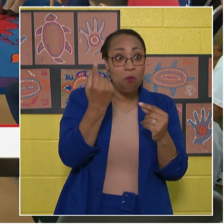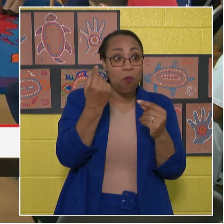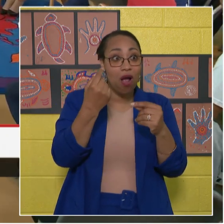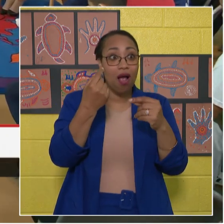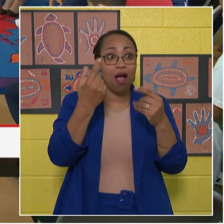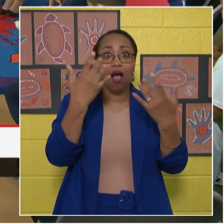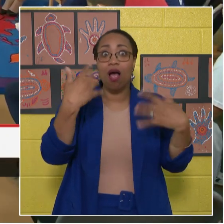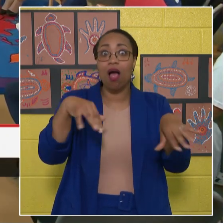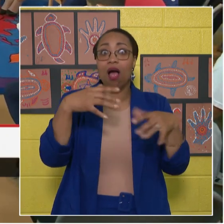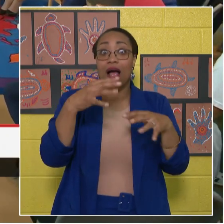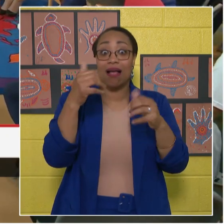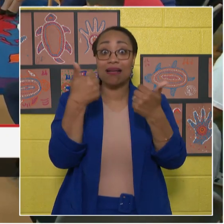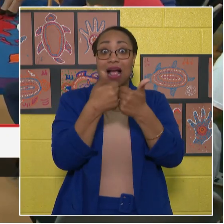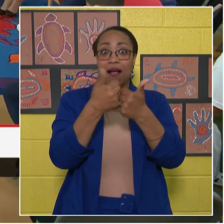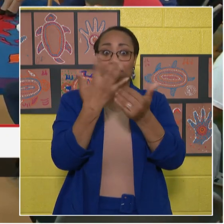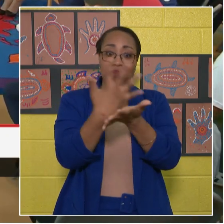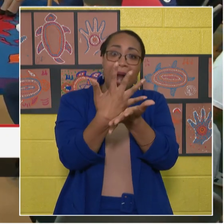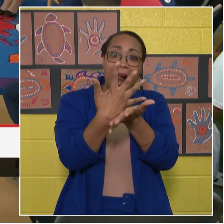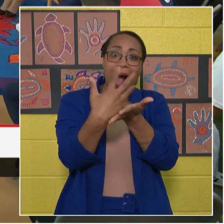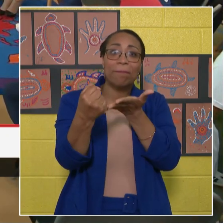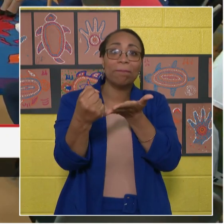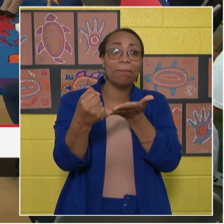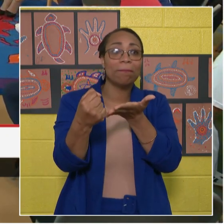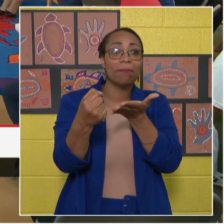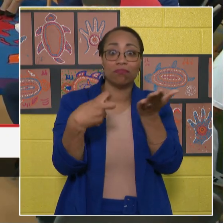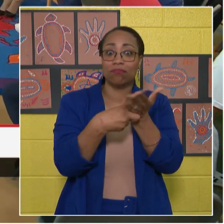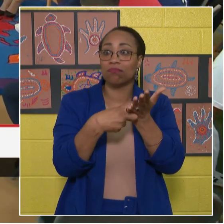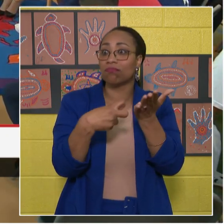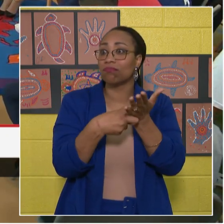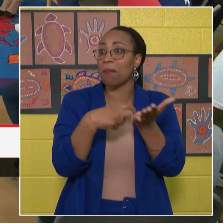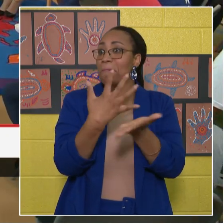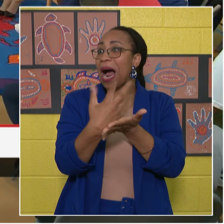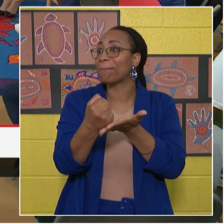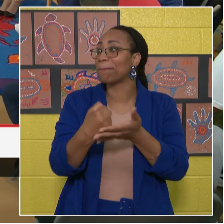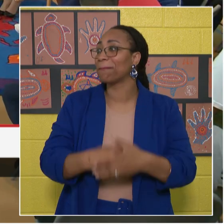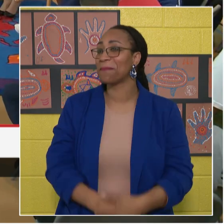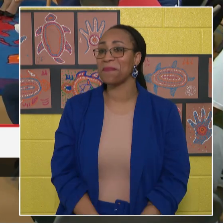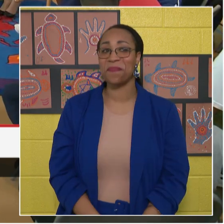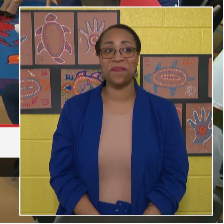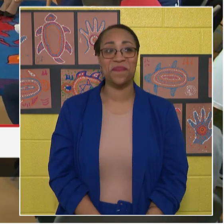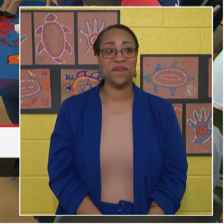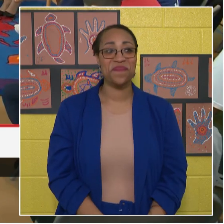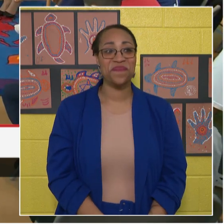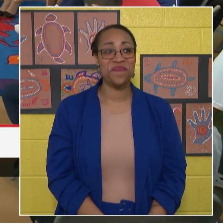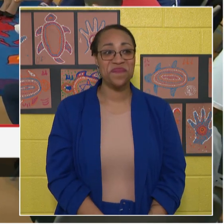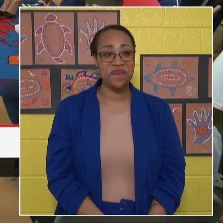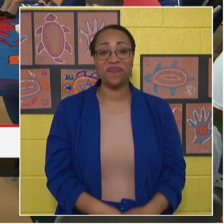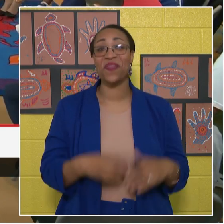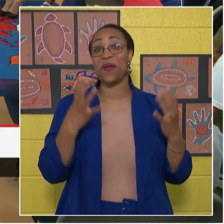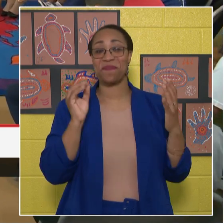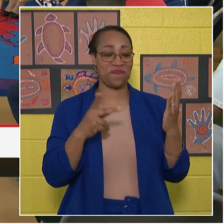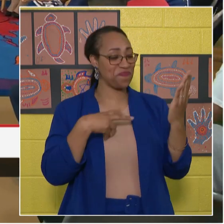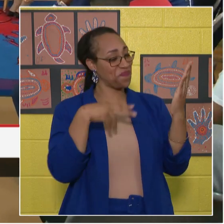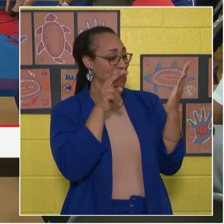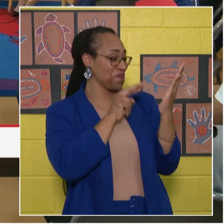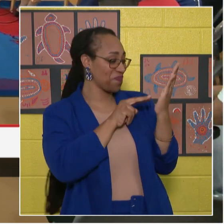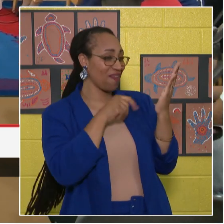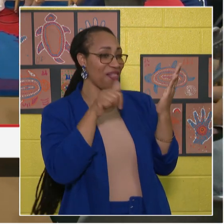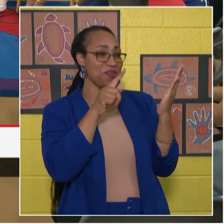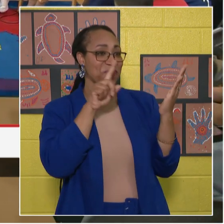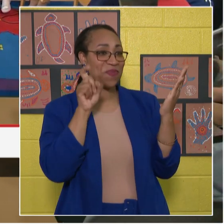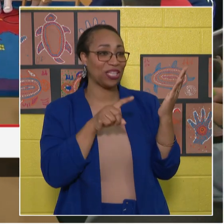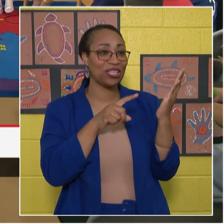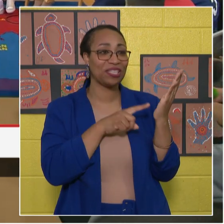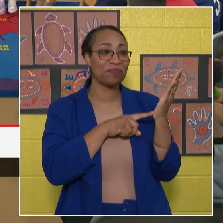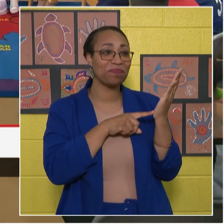I have. Let me ask this question. It's about your interest in